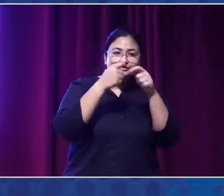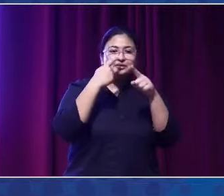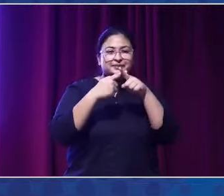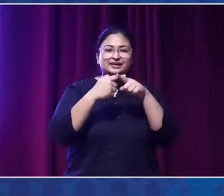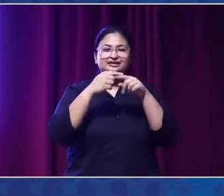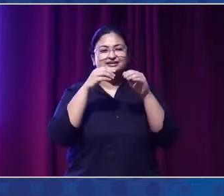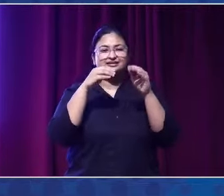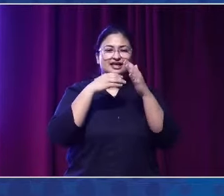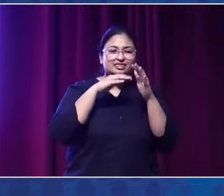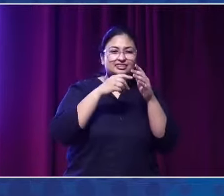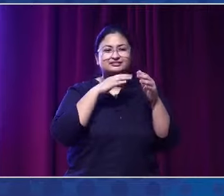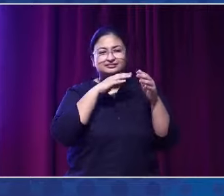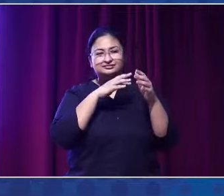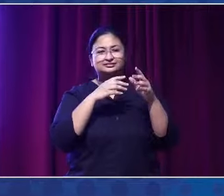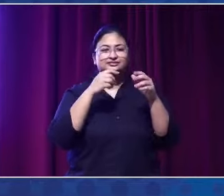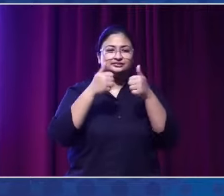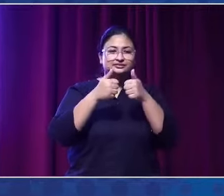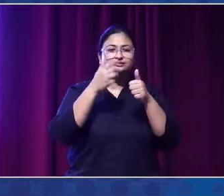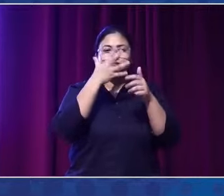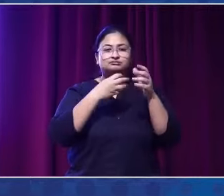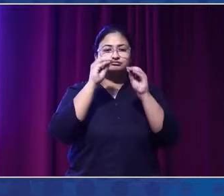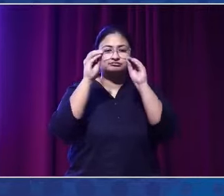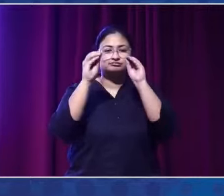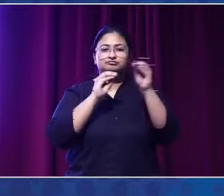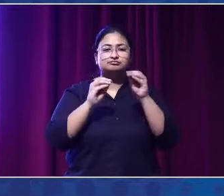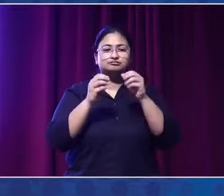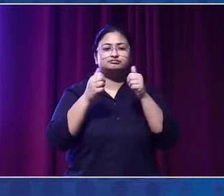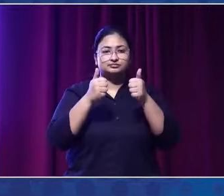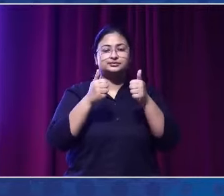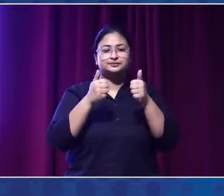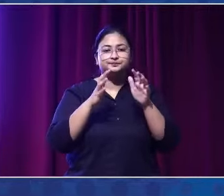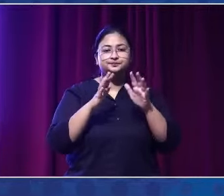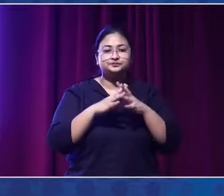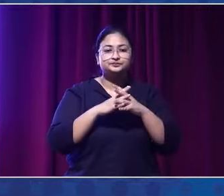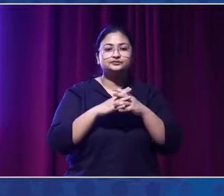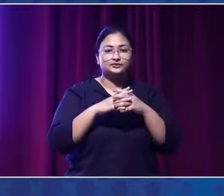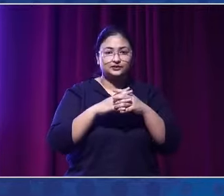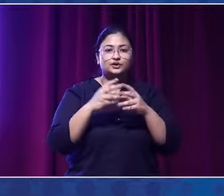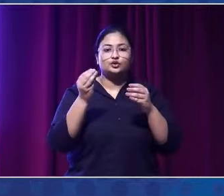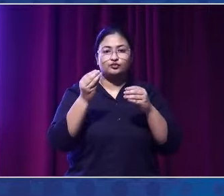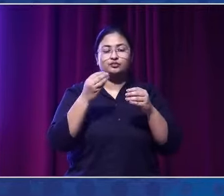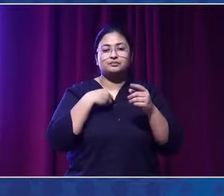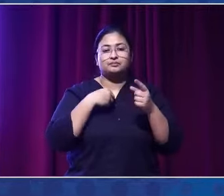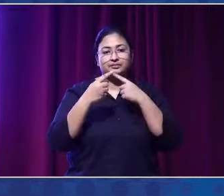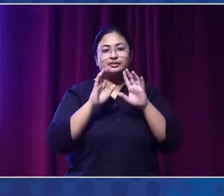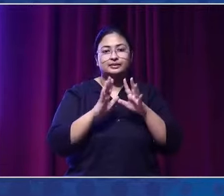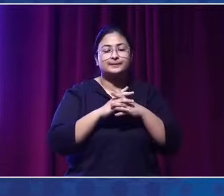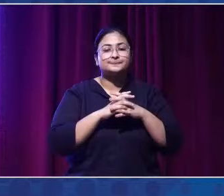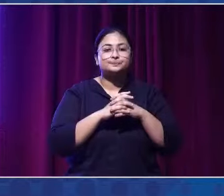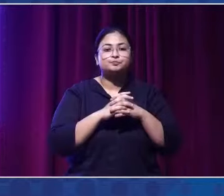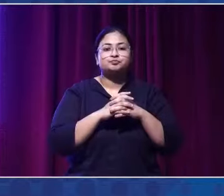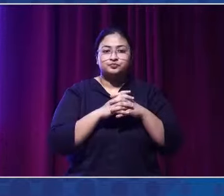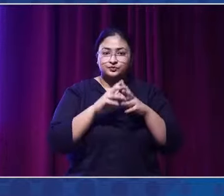dal deta to humari achhai bhi khatam hoti. Achhai kyon khatam hui, uski bhi baat karenge. Hui, aisi baat nahi hai, uski bhi baat karenge. Next,